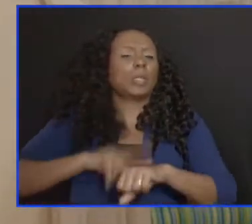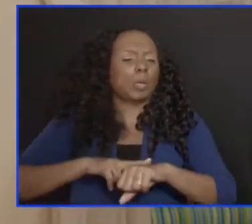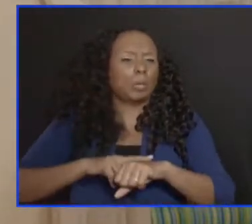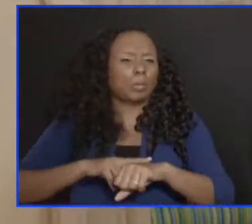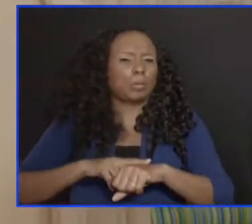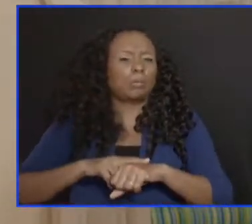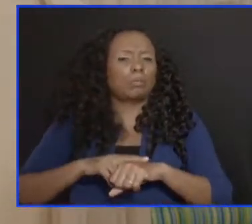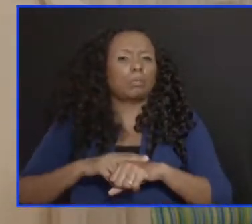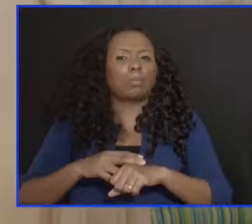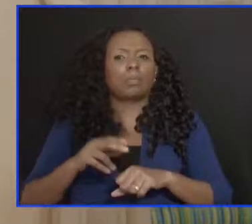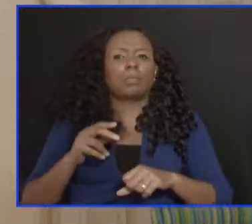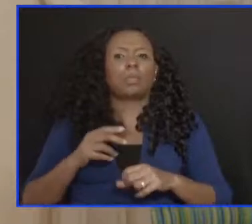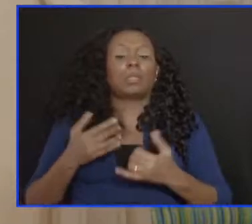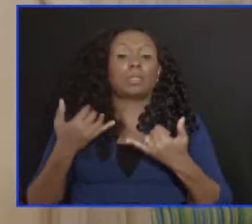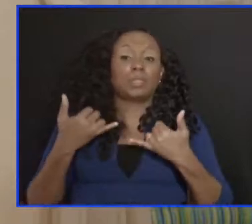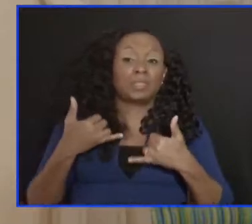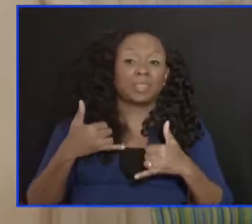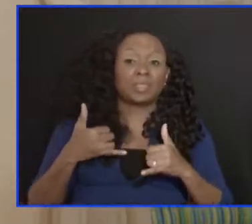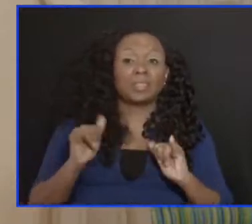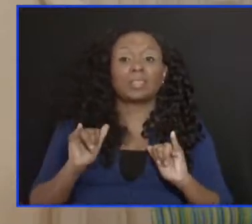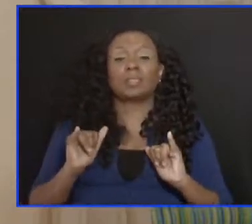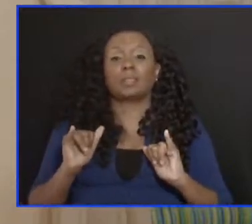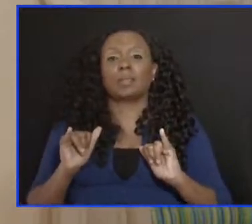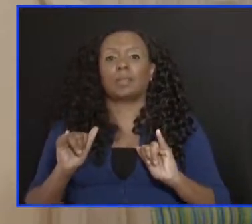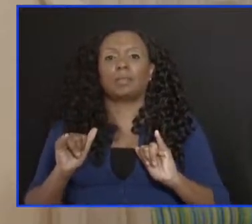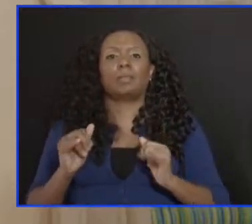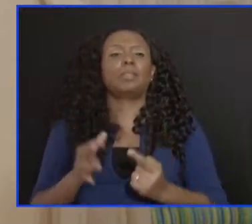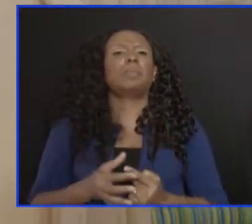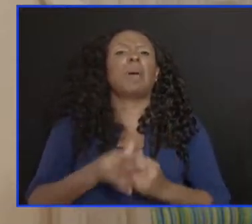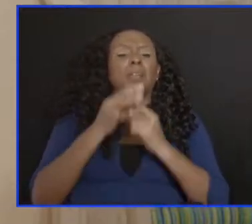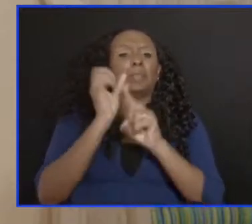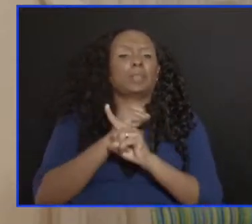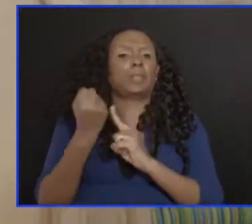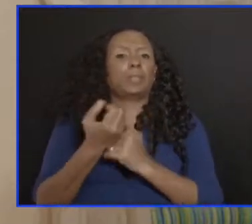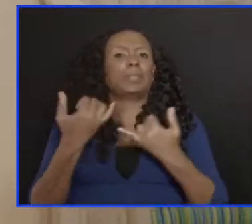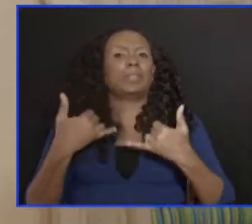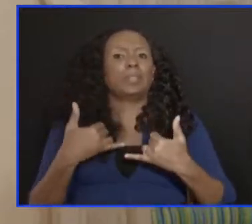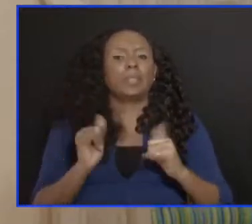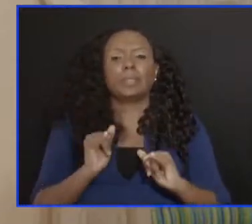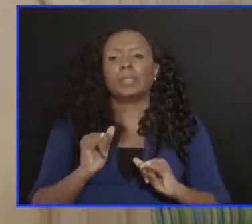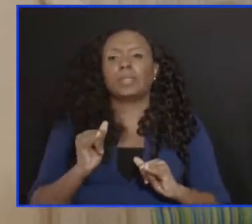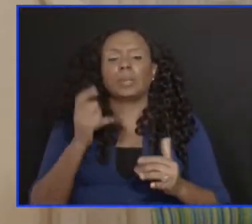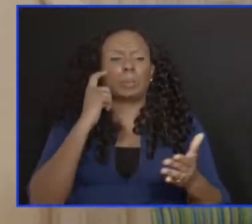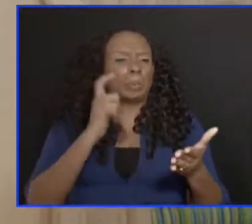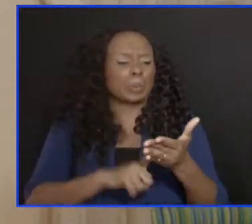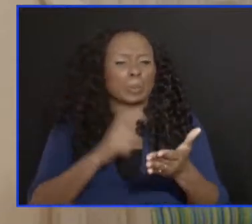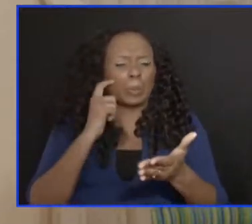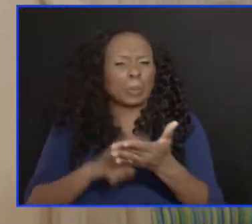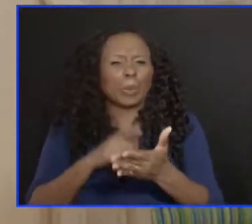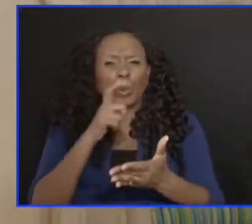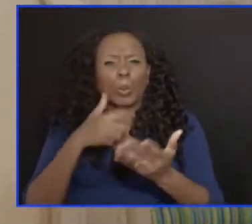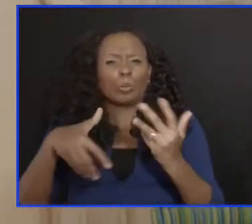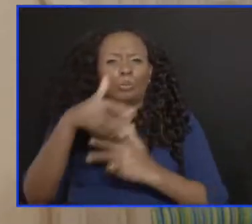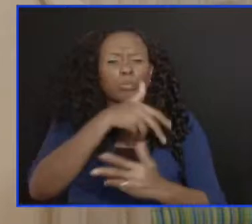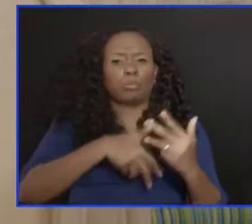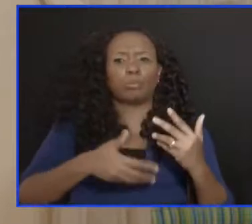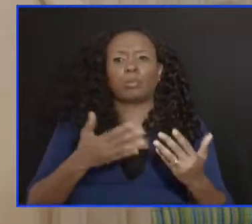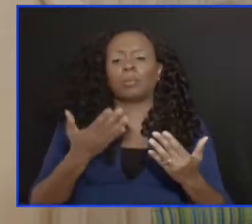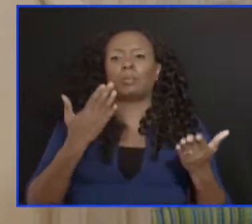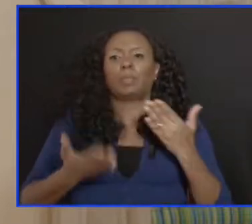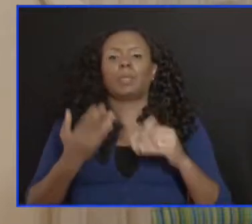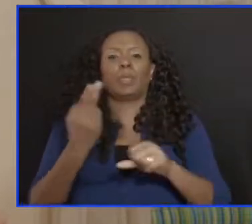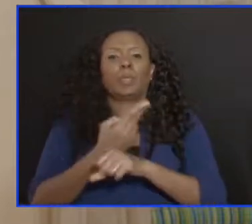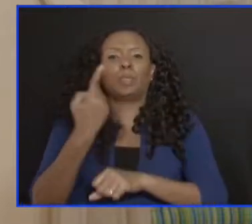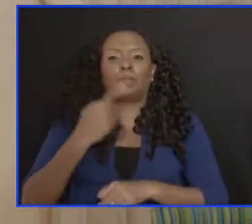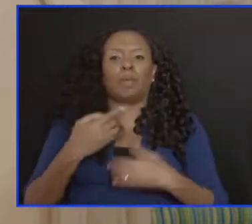contact tracing. We still have to do contact tracing in select circumstances. So you may use it, for instance, in the security forces,